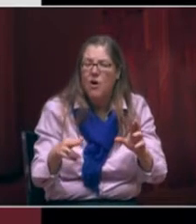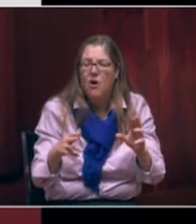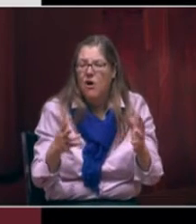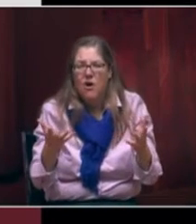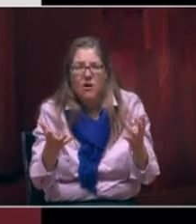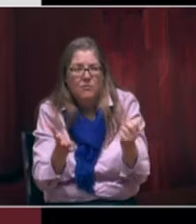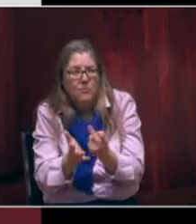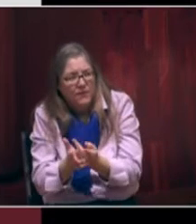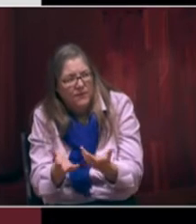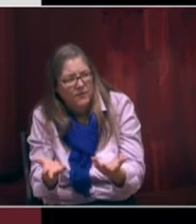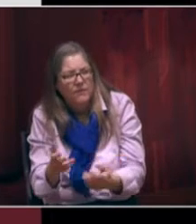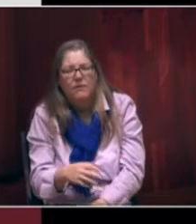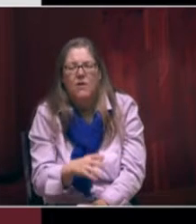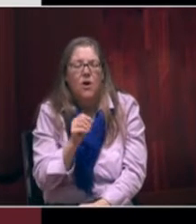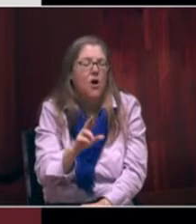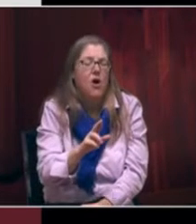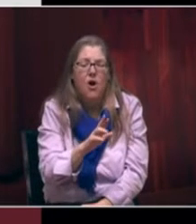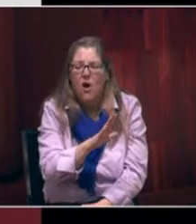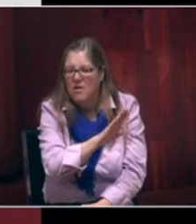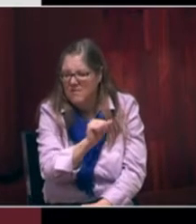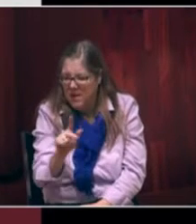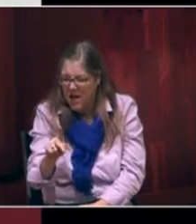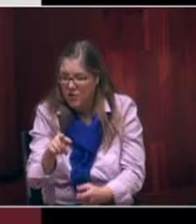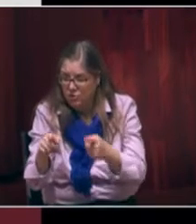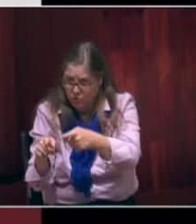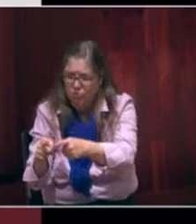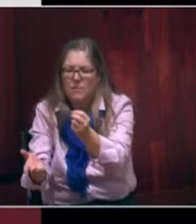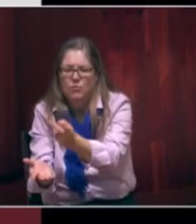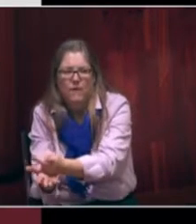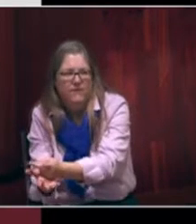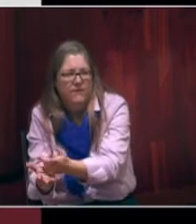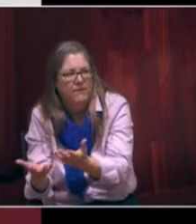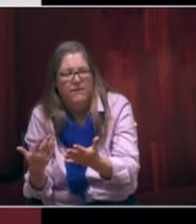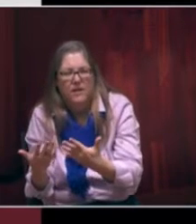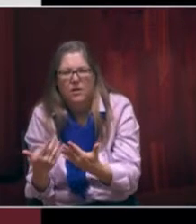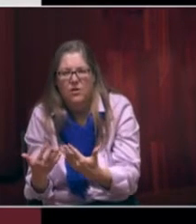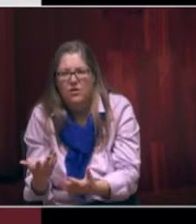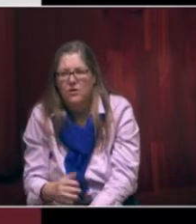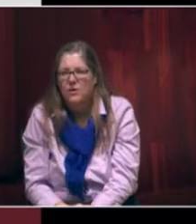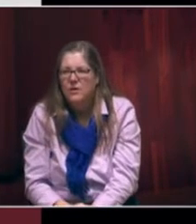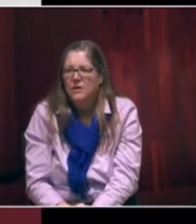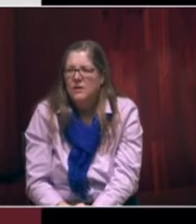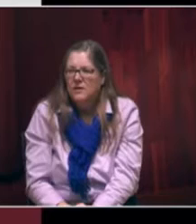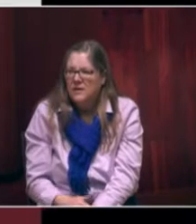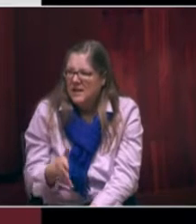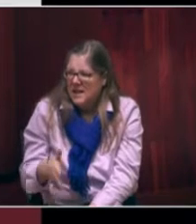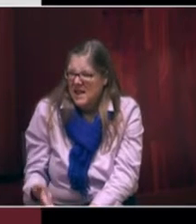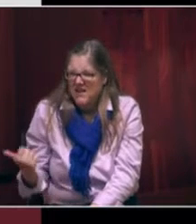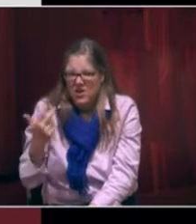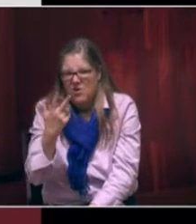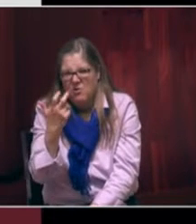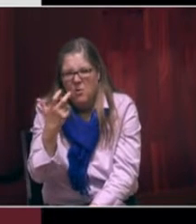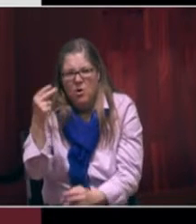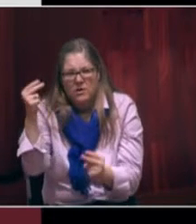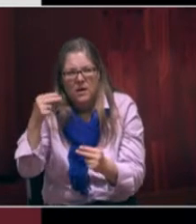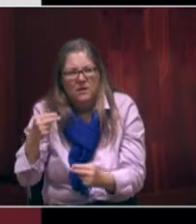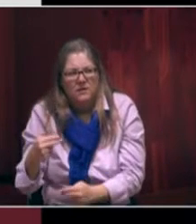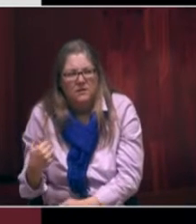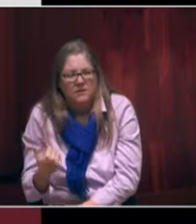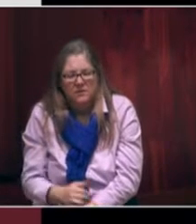disposition, or they can come back to you and you approve the disposition. So we've got about three more slides we can go through quickly, Gordon, that are